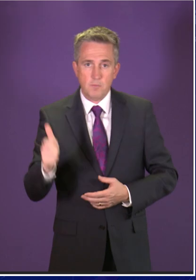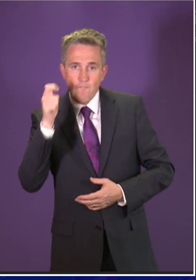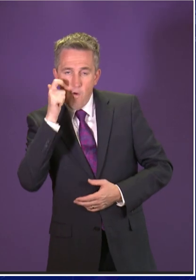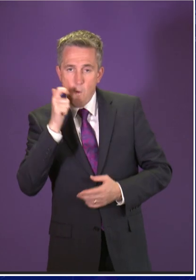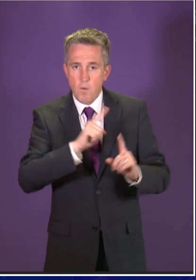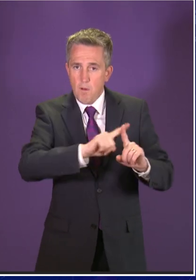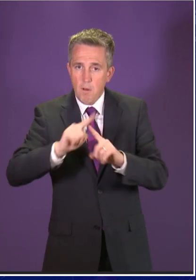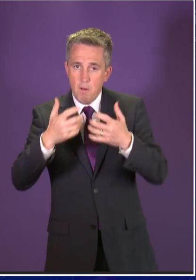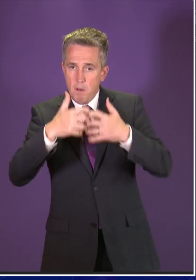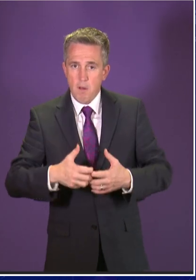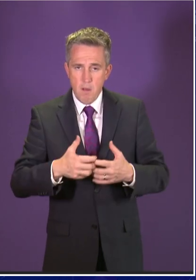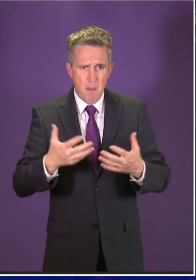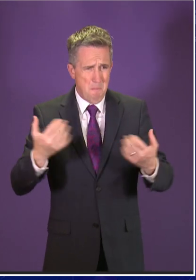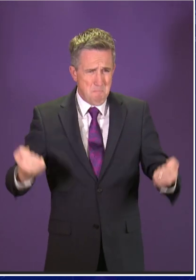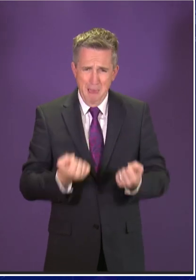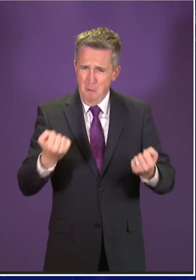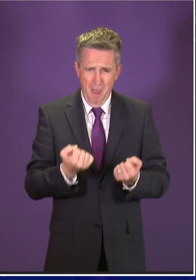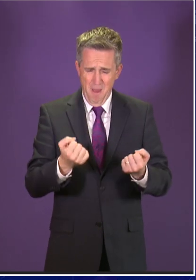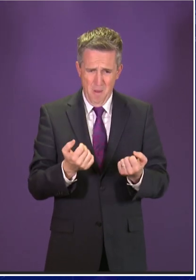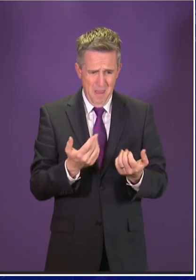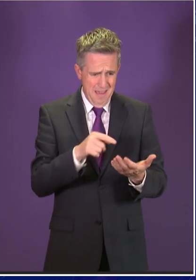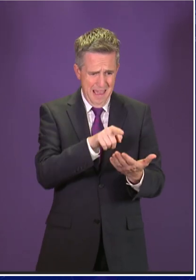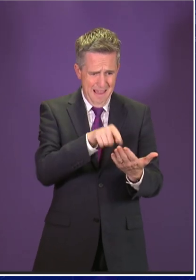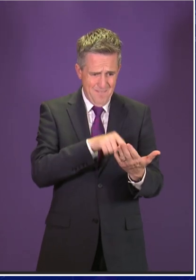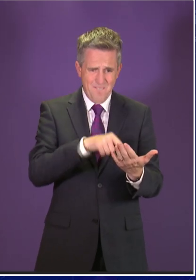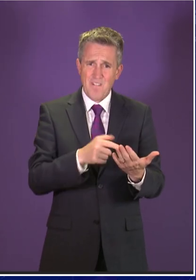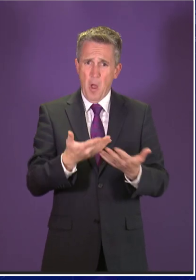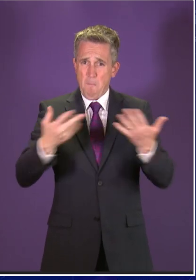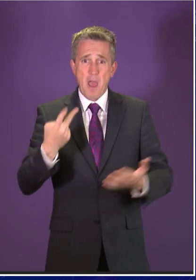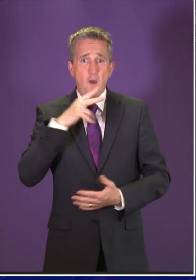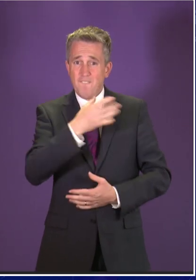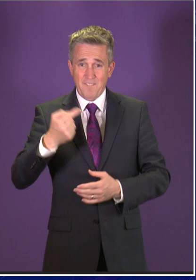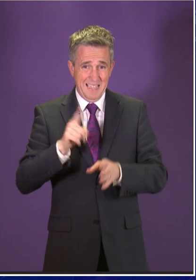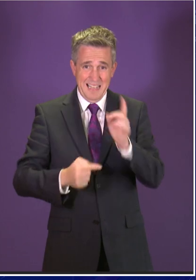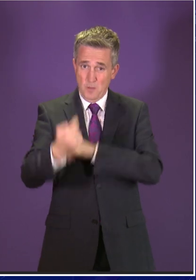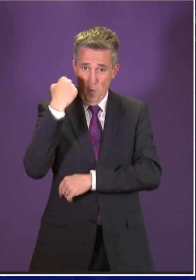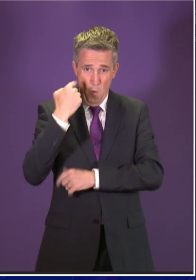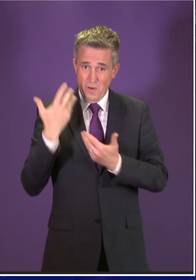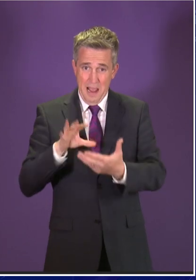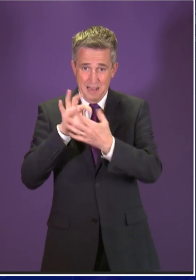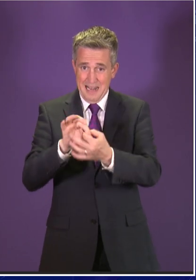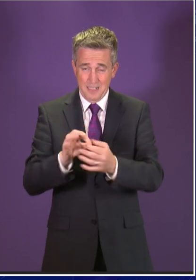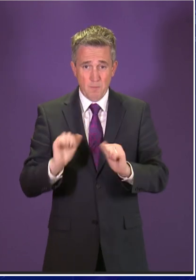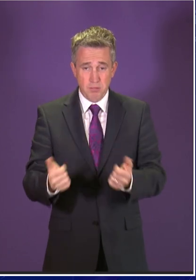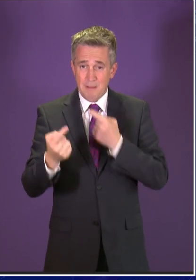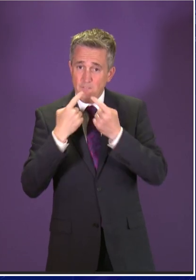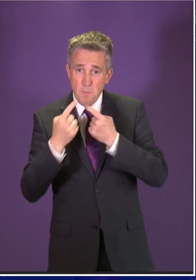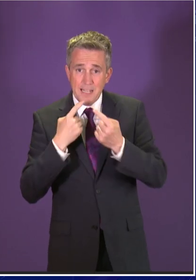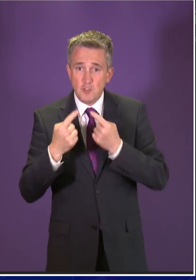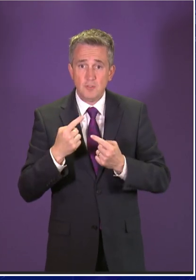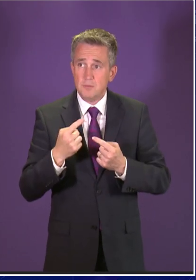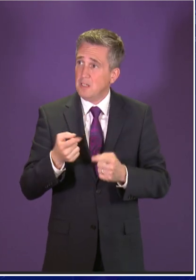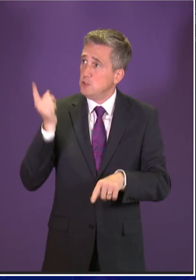in our phones, more computing power than existed on the entire planet 250 years ago. We're connected to great sources of information. We can get